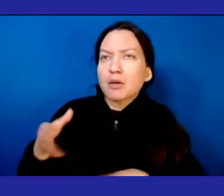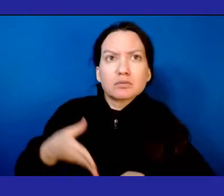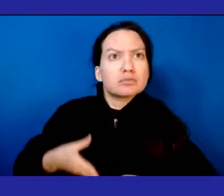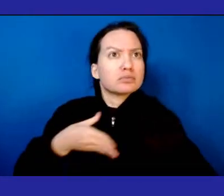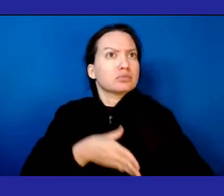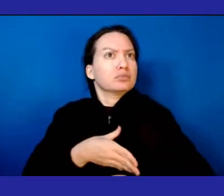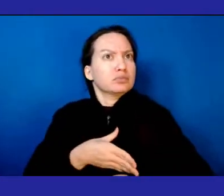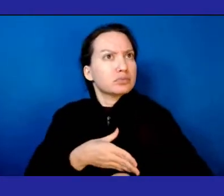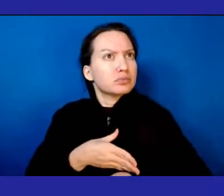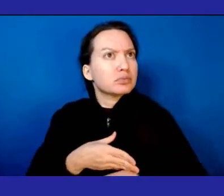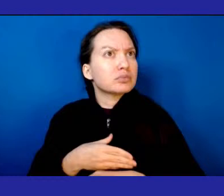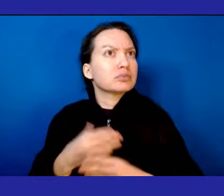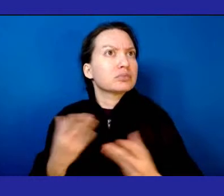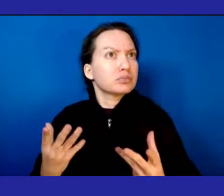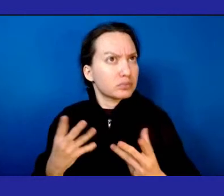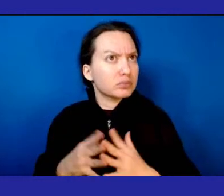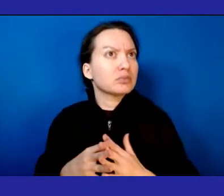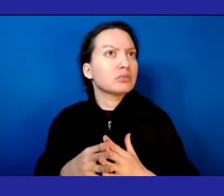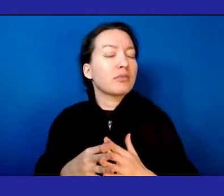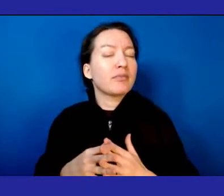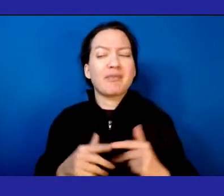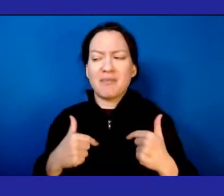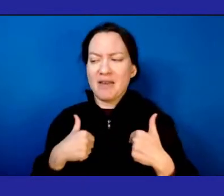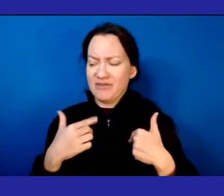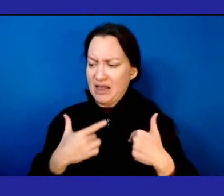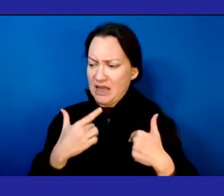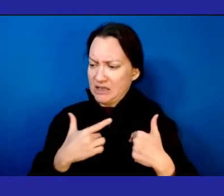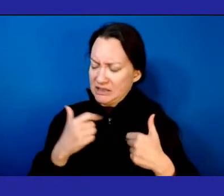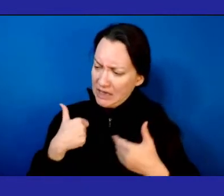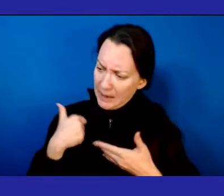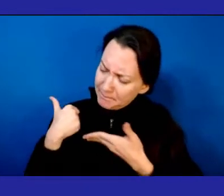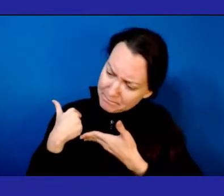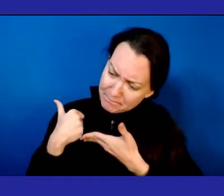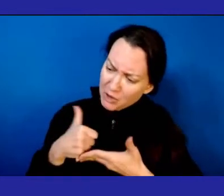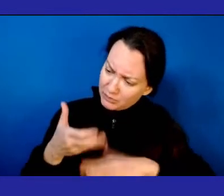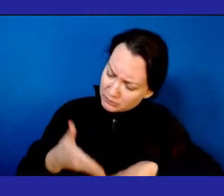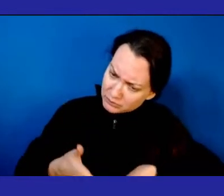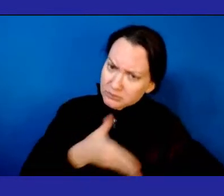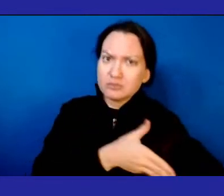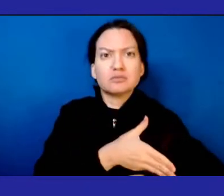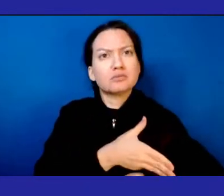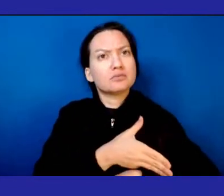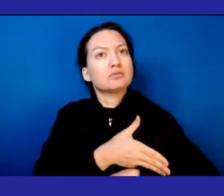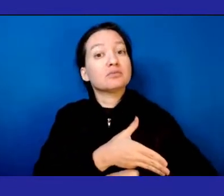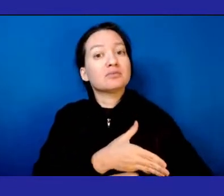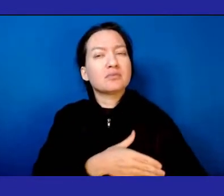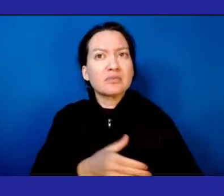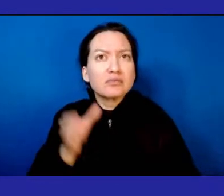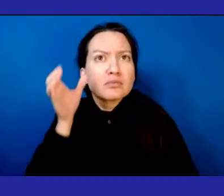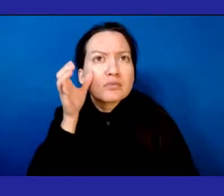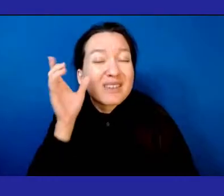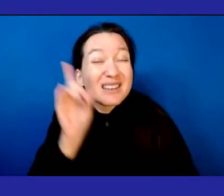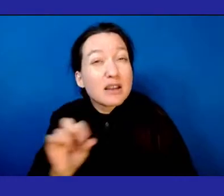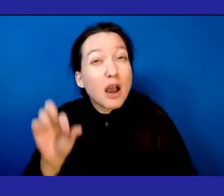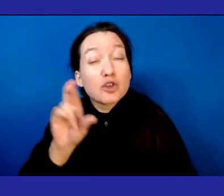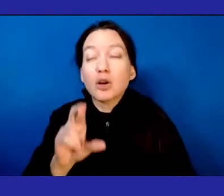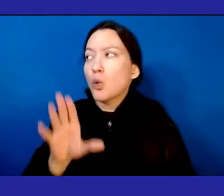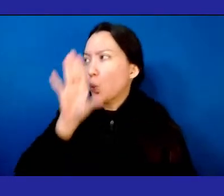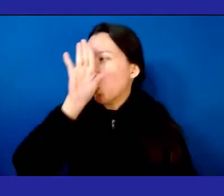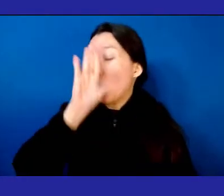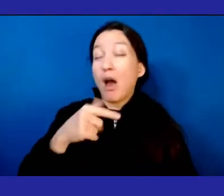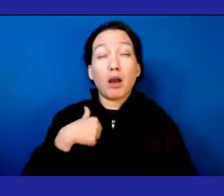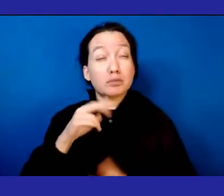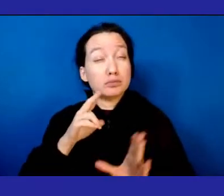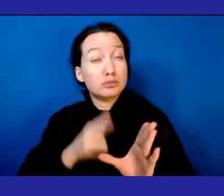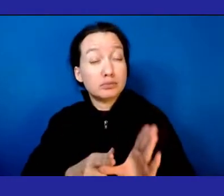difference. And I feel I could help make a difference. And after hearing doctor, when I got on here and